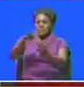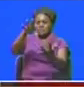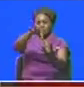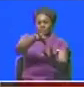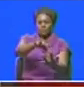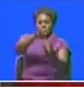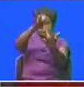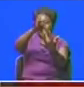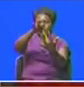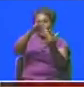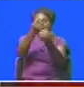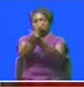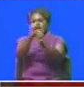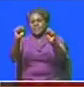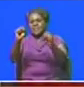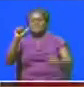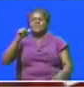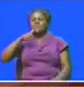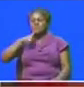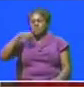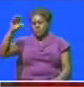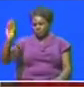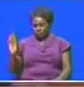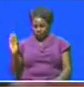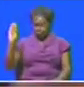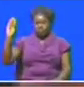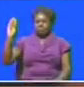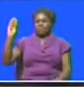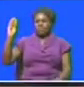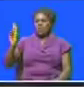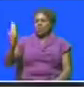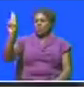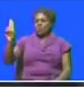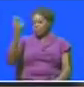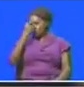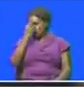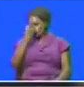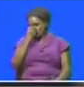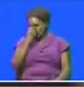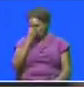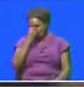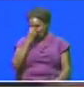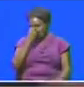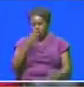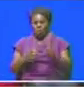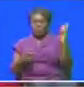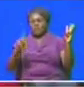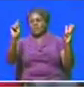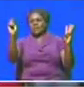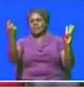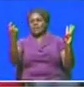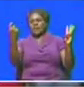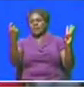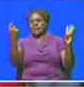wachague na rais mpya aende akaapishwe. Uhuru and Ruto are smelling blood in Western Kenya, and they